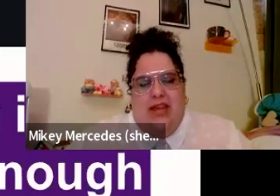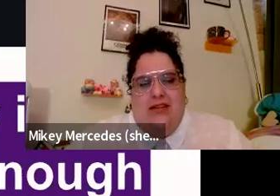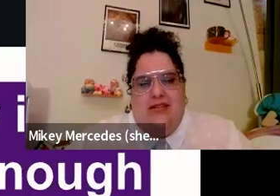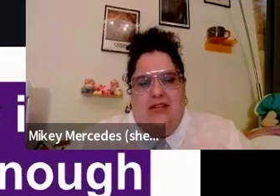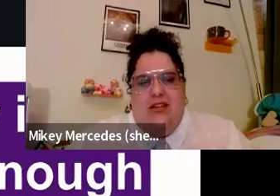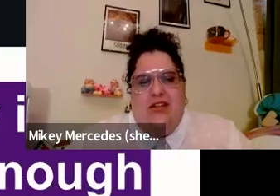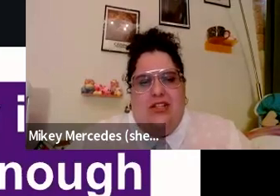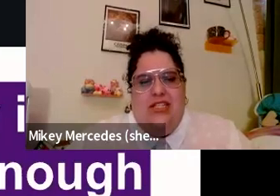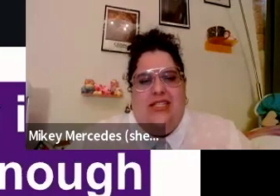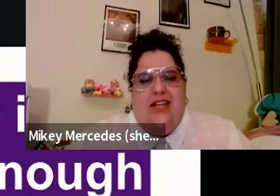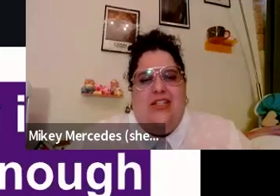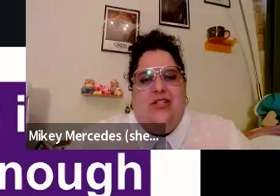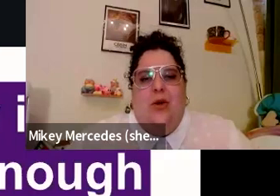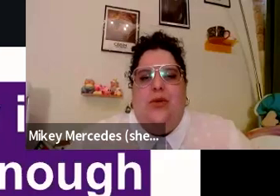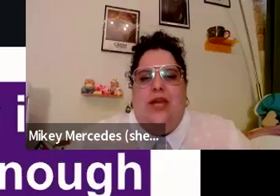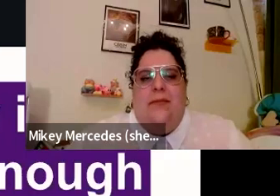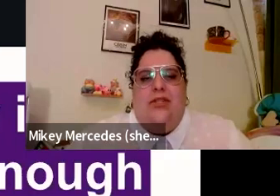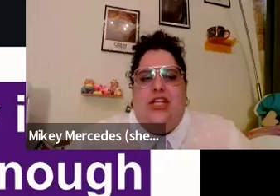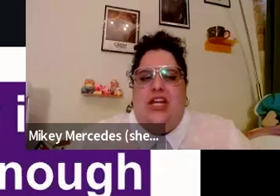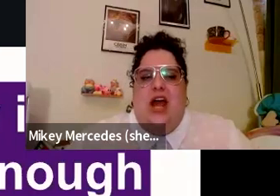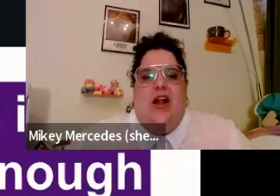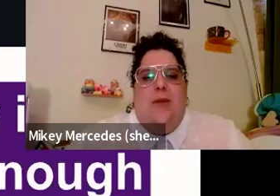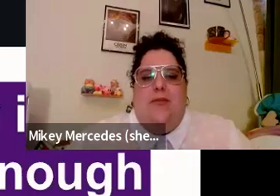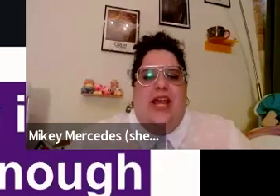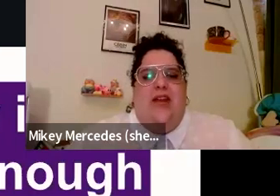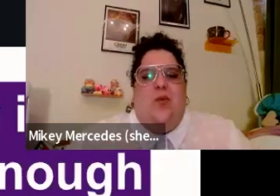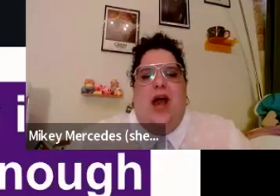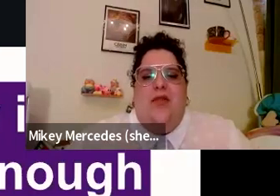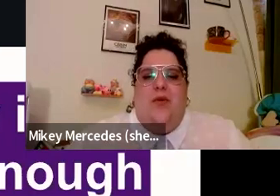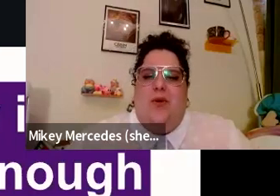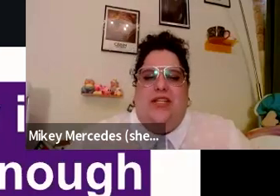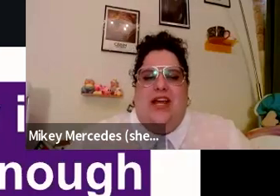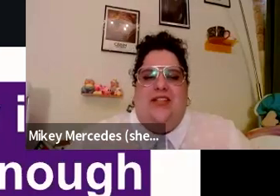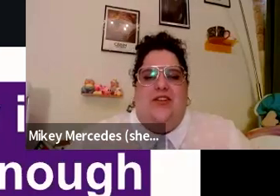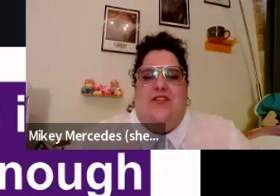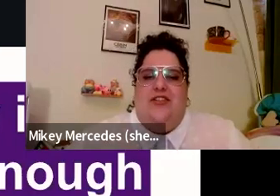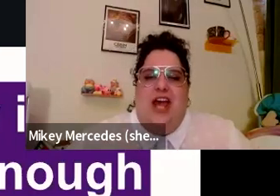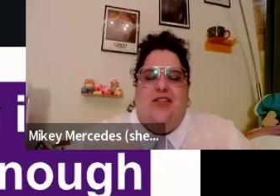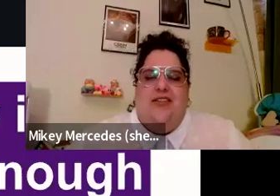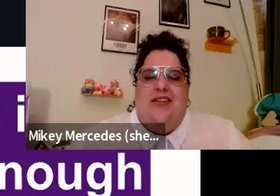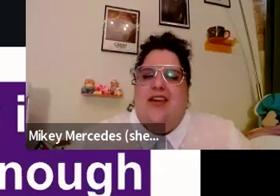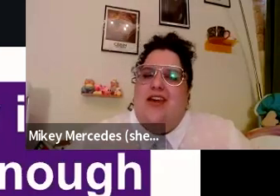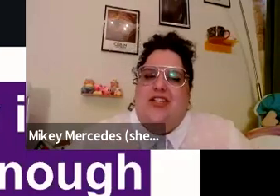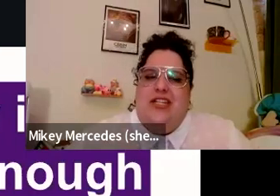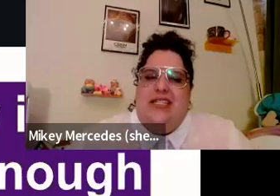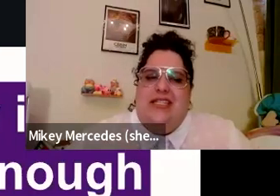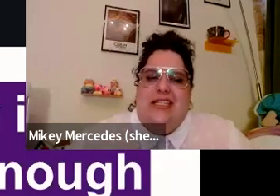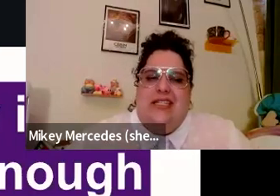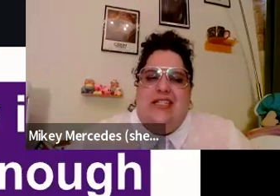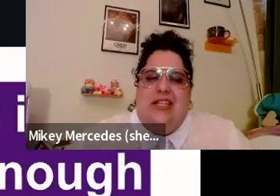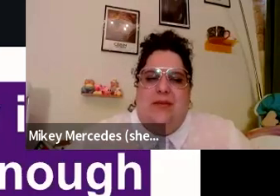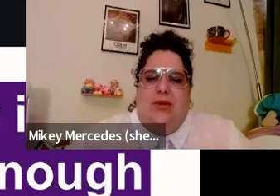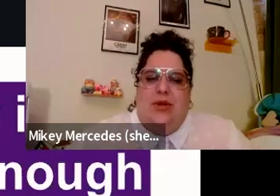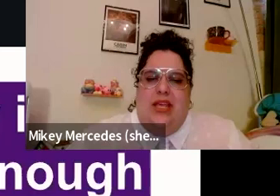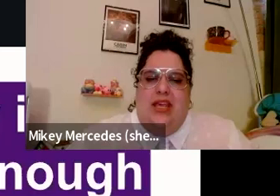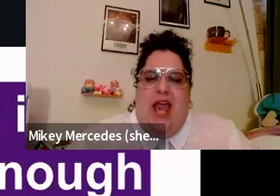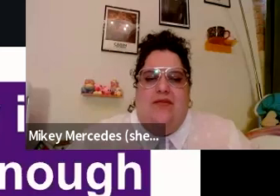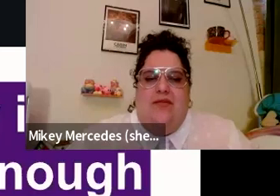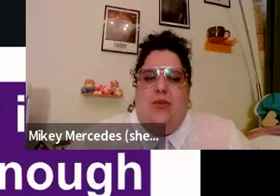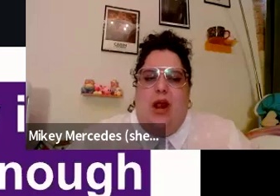now. This excerpt, which is much longer, is split on two sides, two different slides. I will read both of